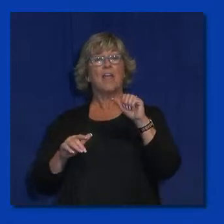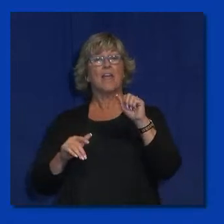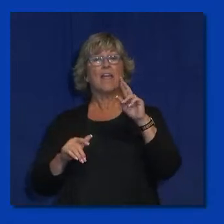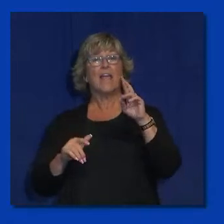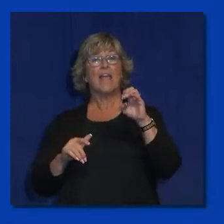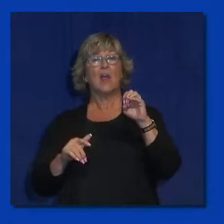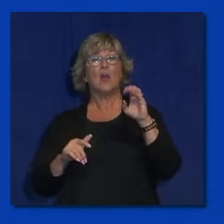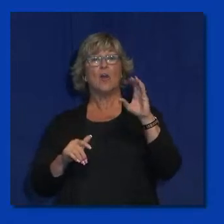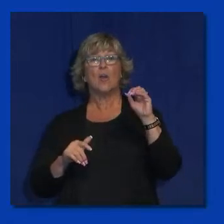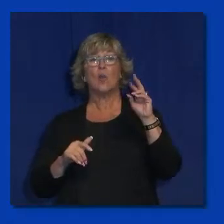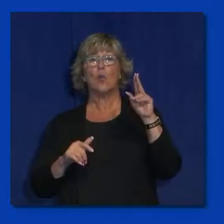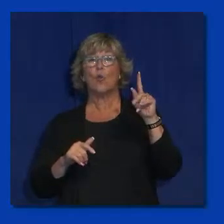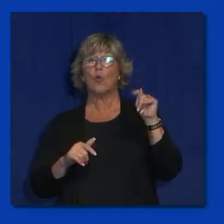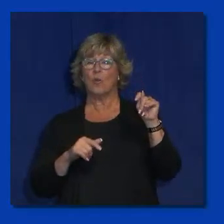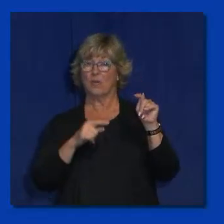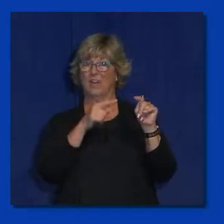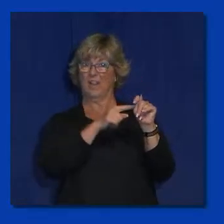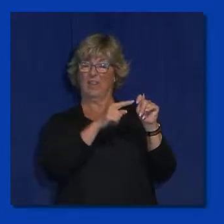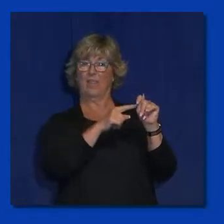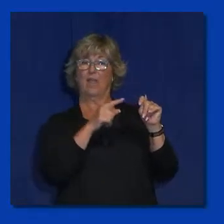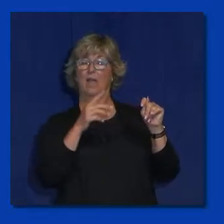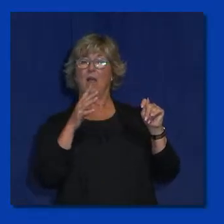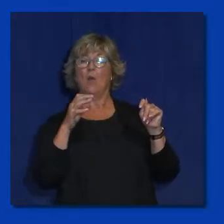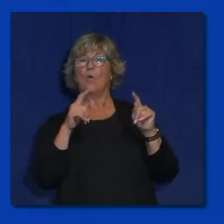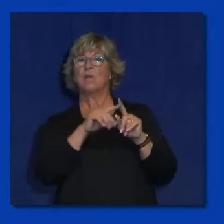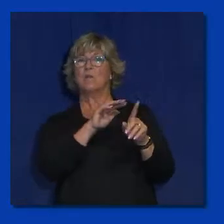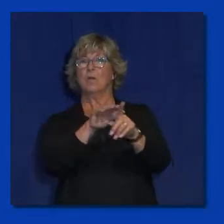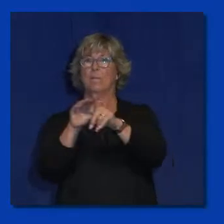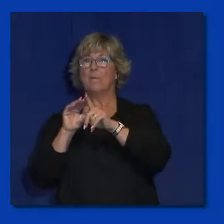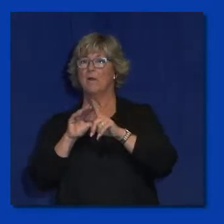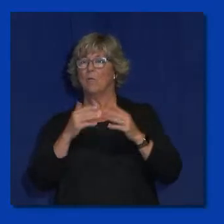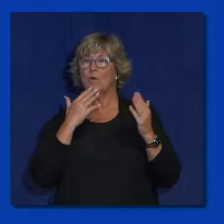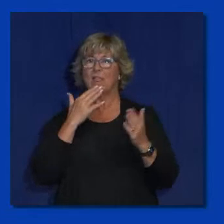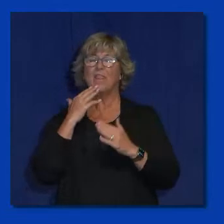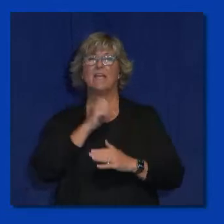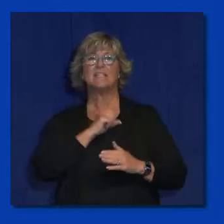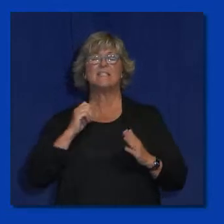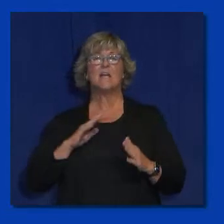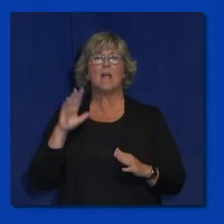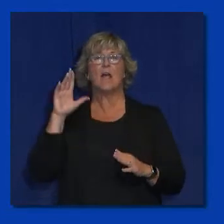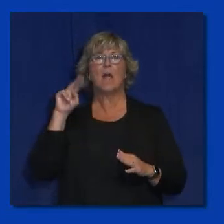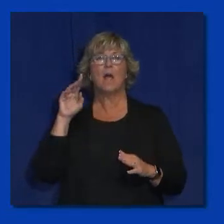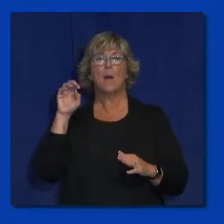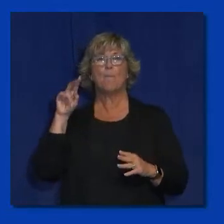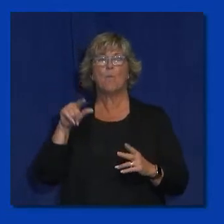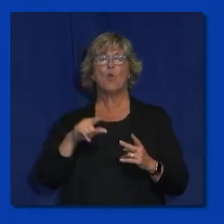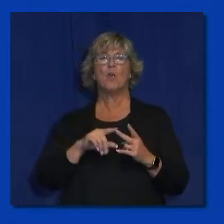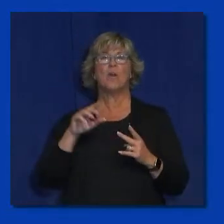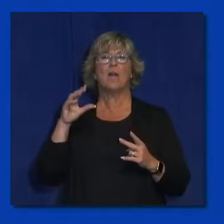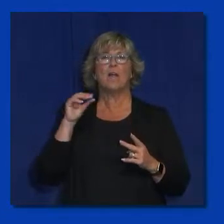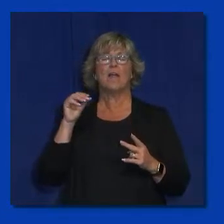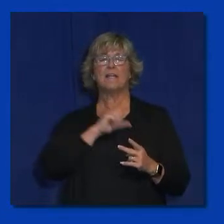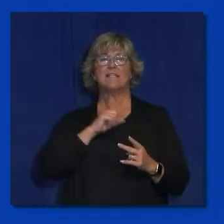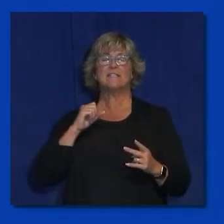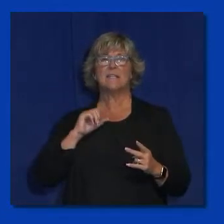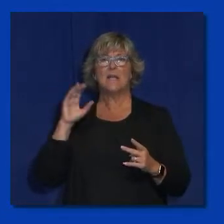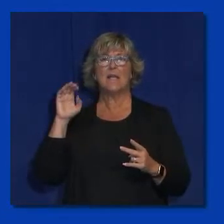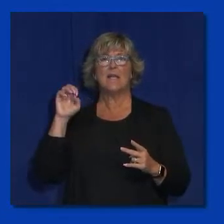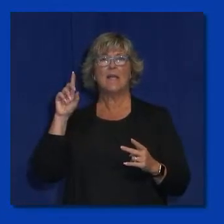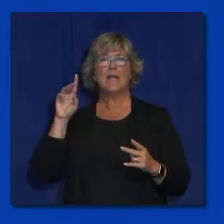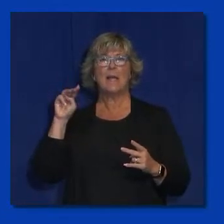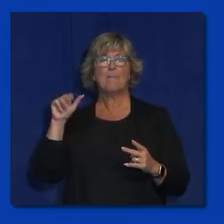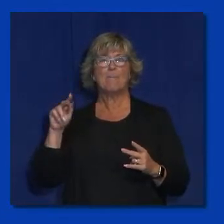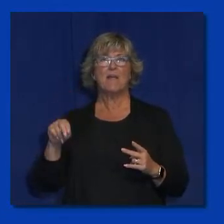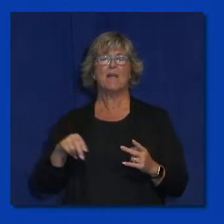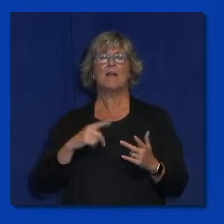people, and I just want to thank Senator Unberg, I want to thank Senator Eggman, I want to thank Assemblymember